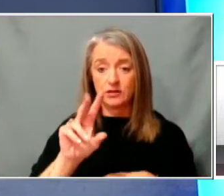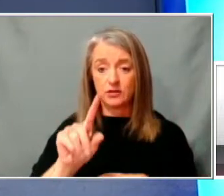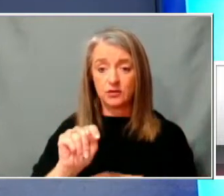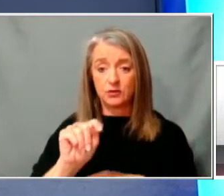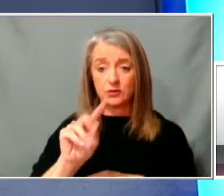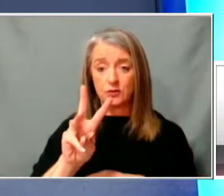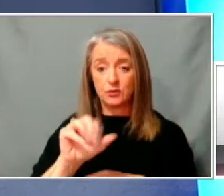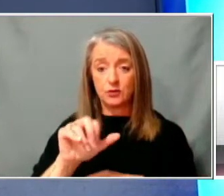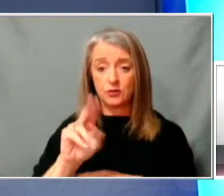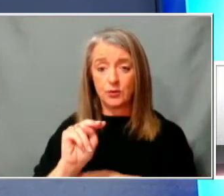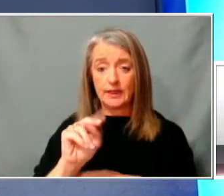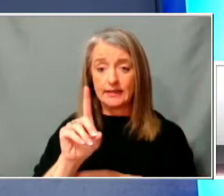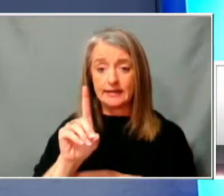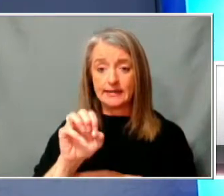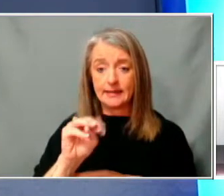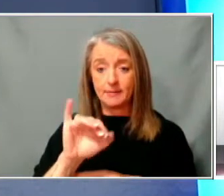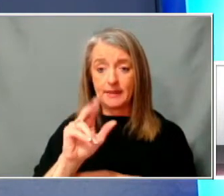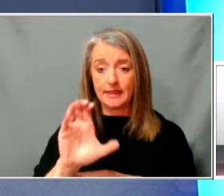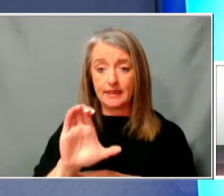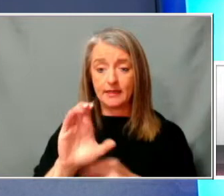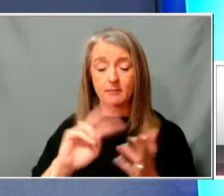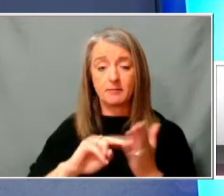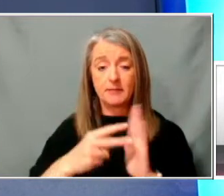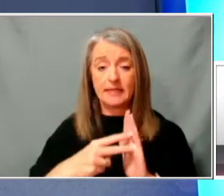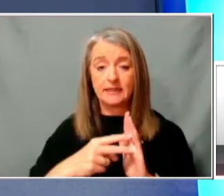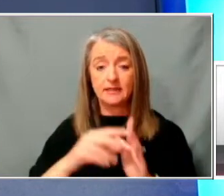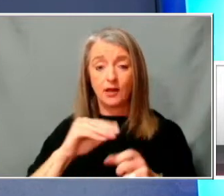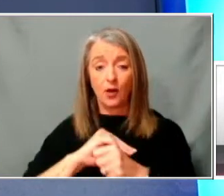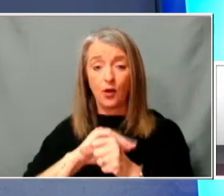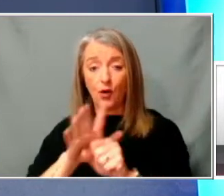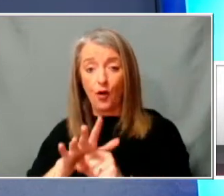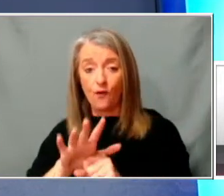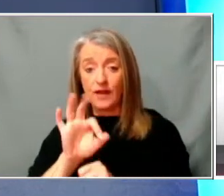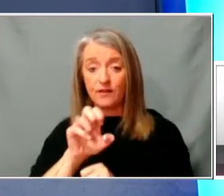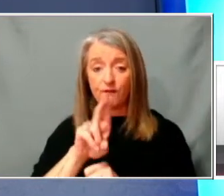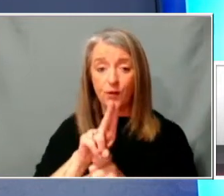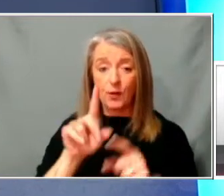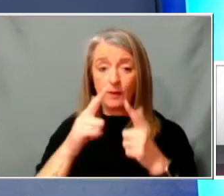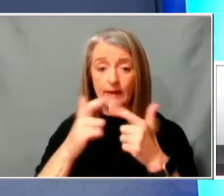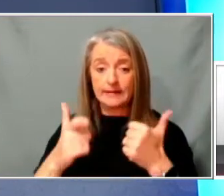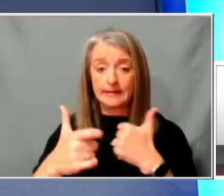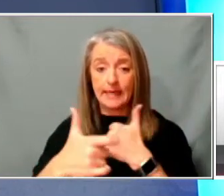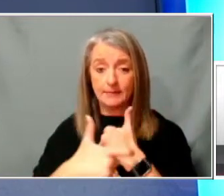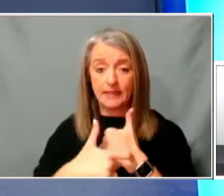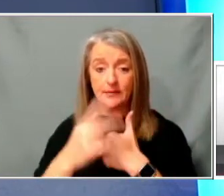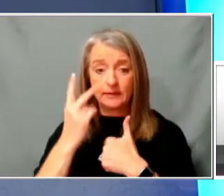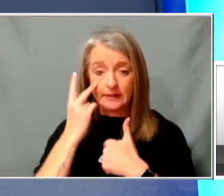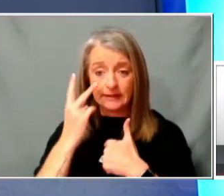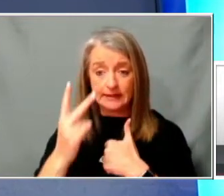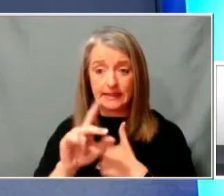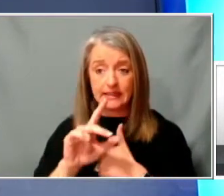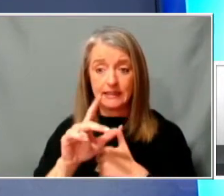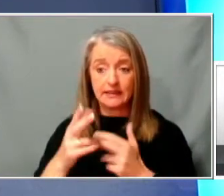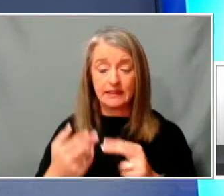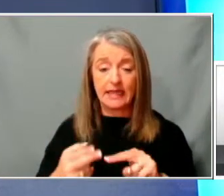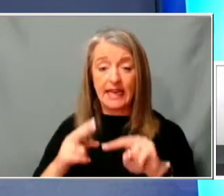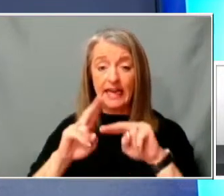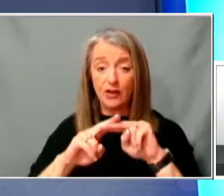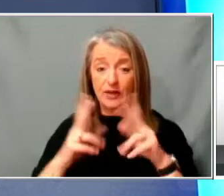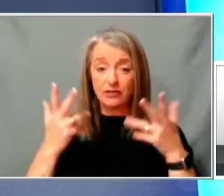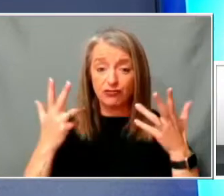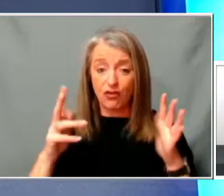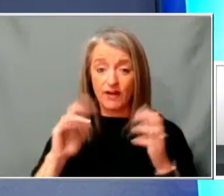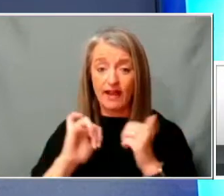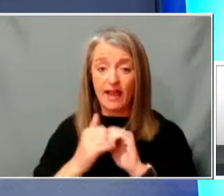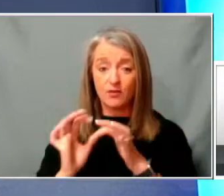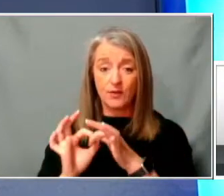same time. Yeah. The UK reports a 42% increase in COVID cases already. Mm-hmm. So what do you make of that news and how does it